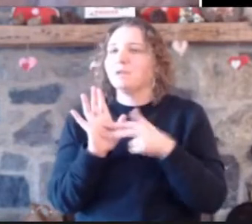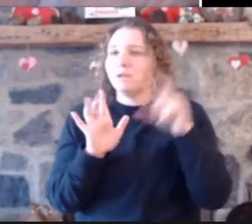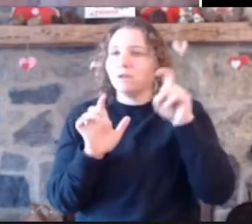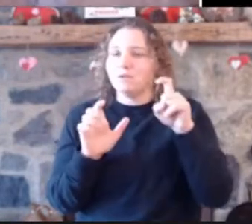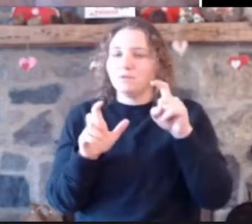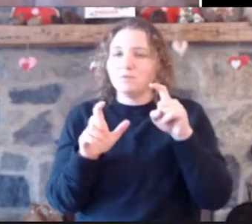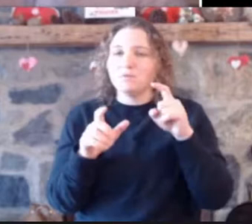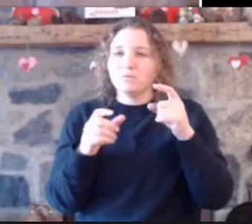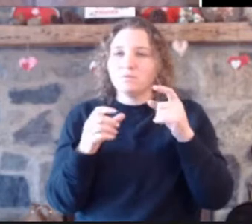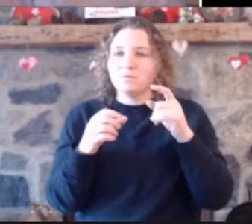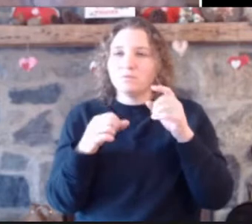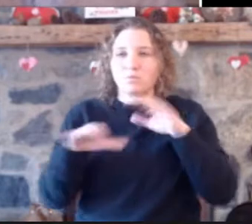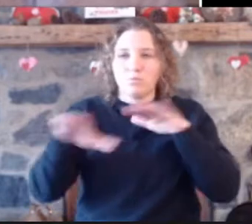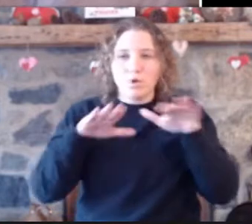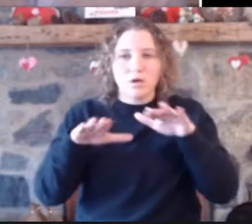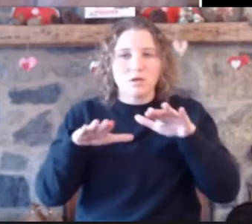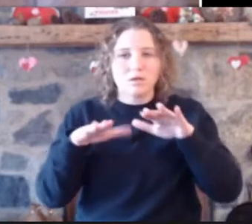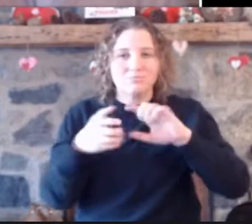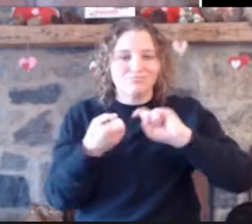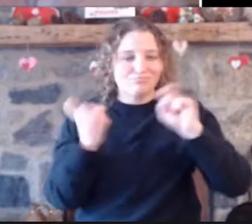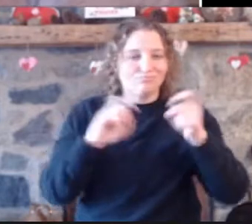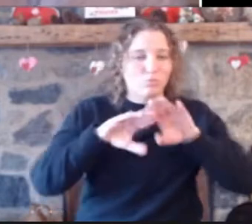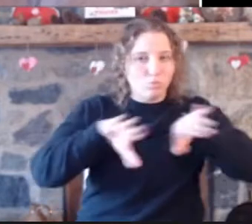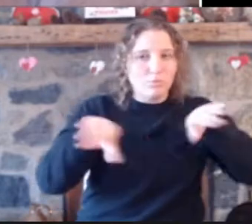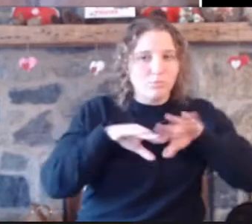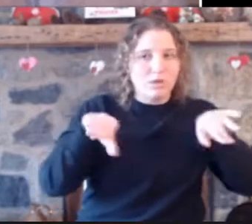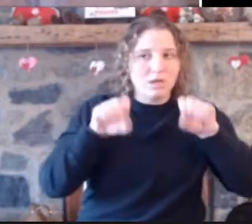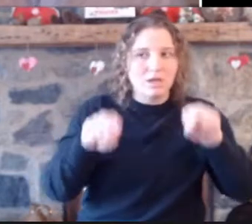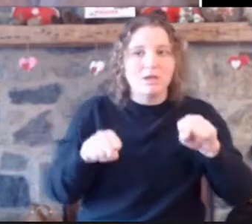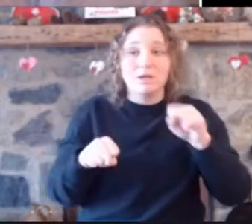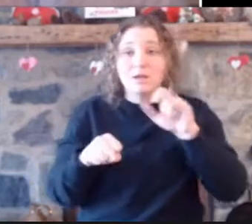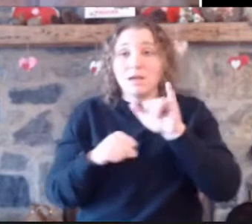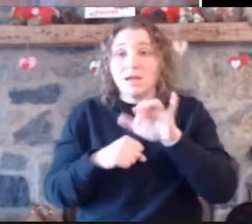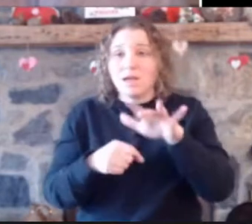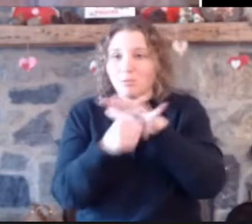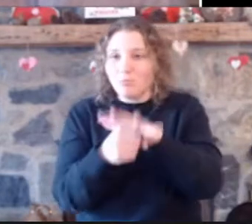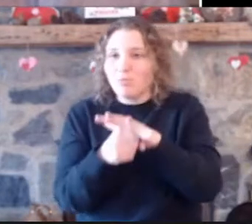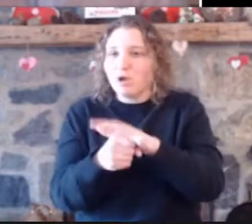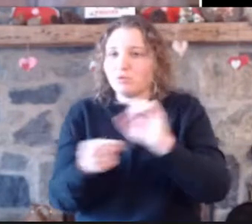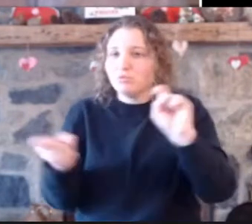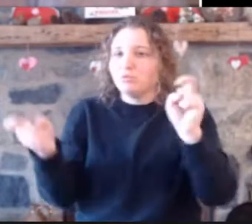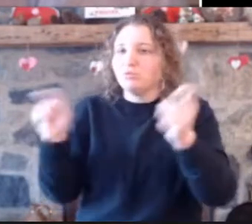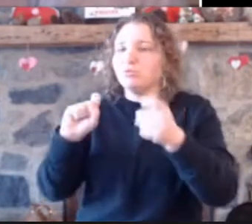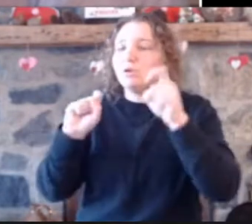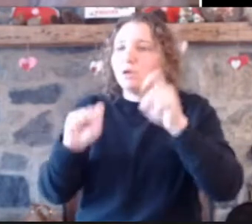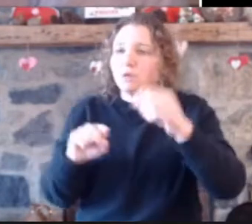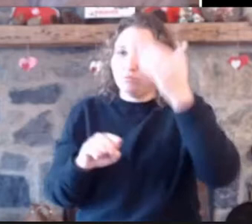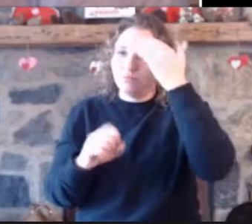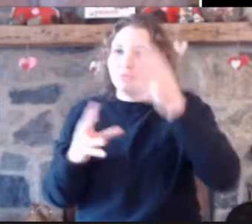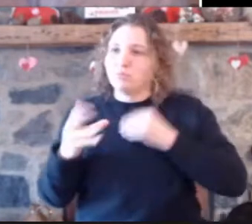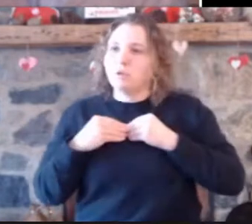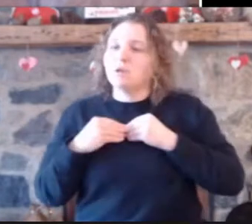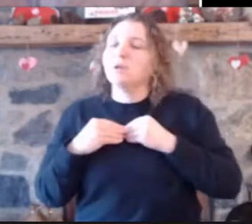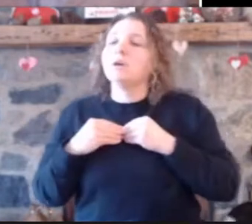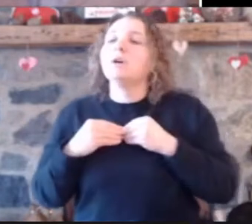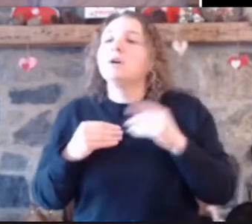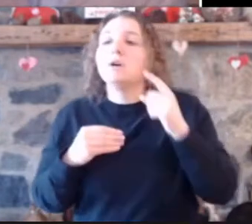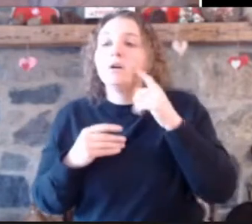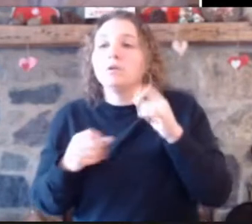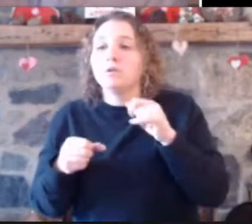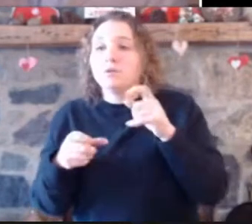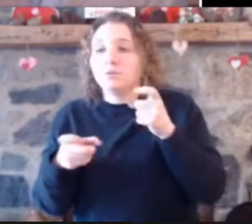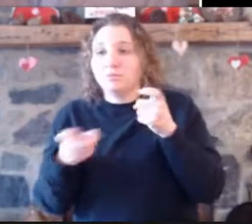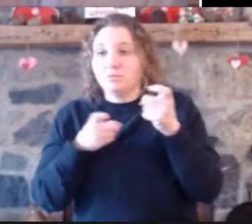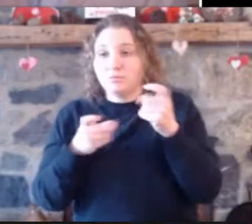way to get around, walking to swimming. You got to be able to handle the extreme air pressure, or water pressure, I should say. You got to be able to handle and detect catching